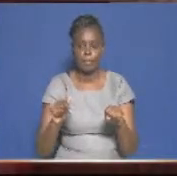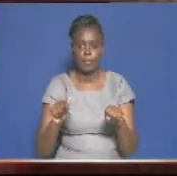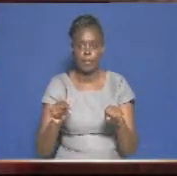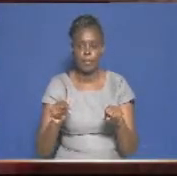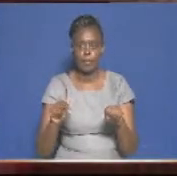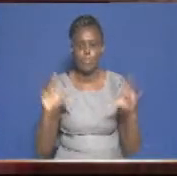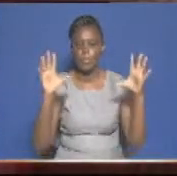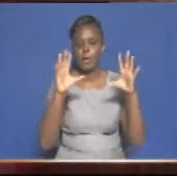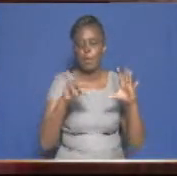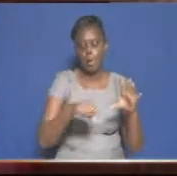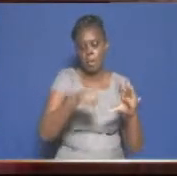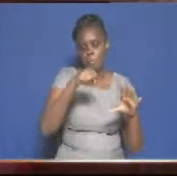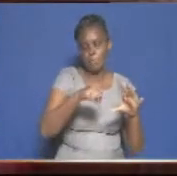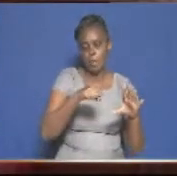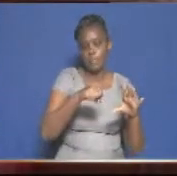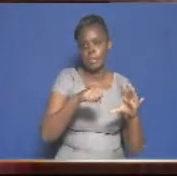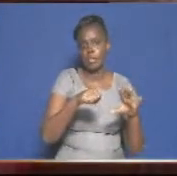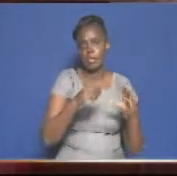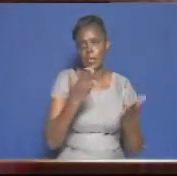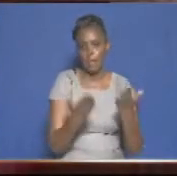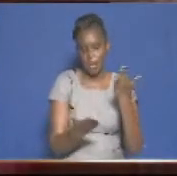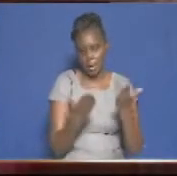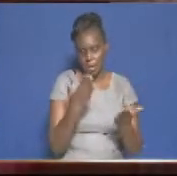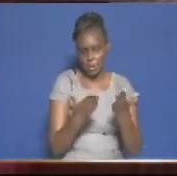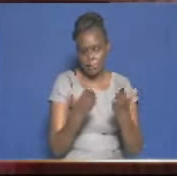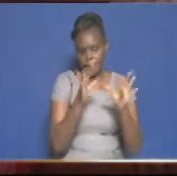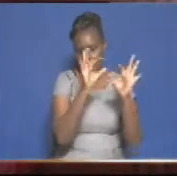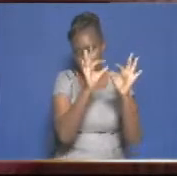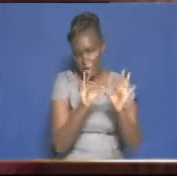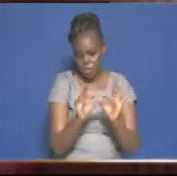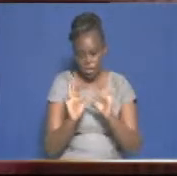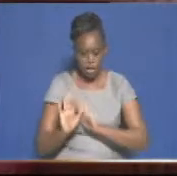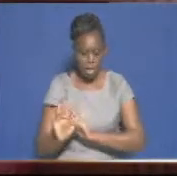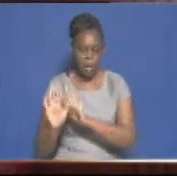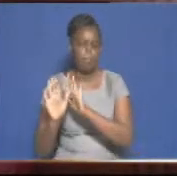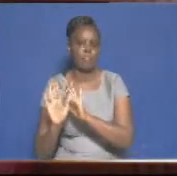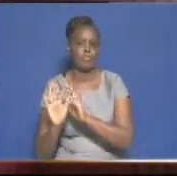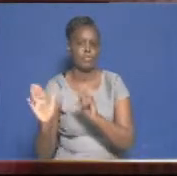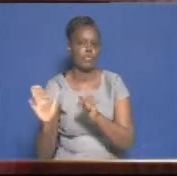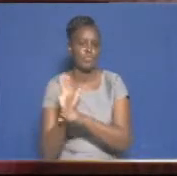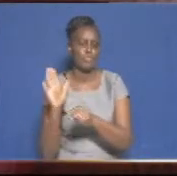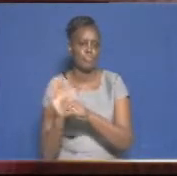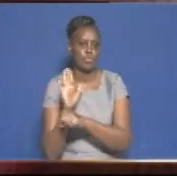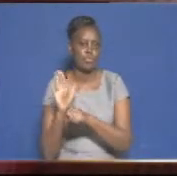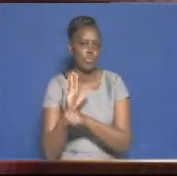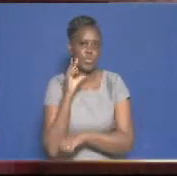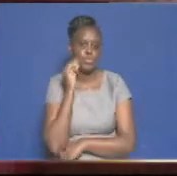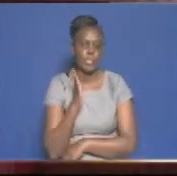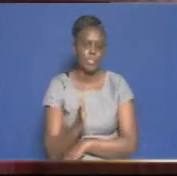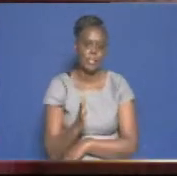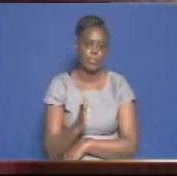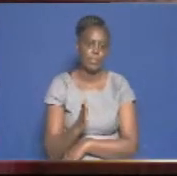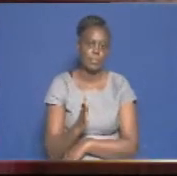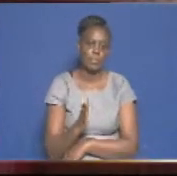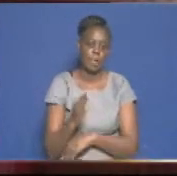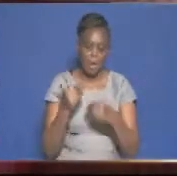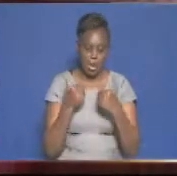the budget estimates, the Treasury has left out completely, Mr. Speaker. There